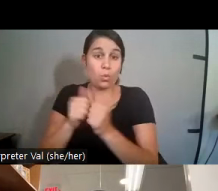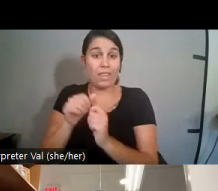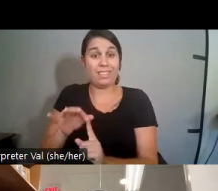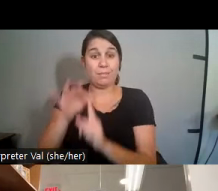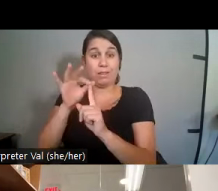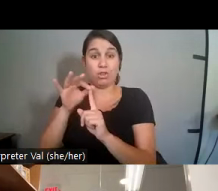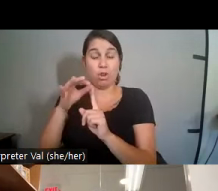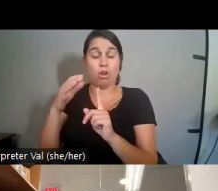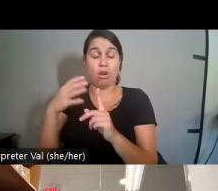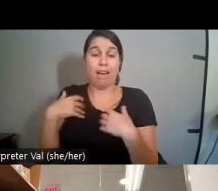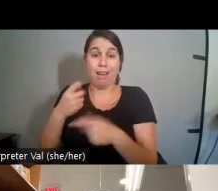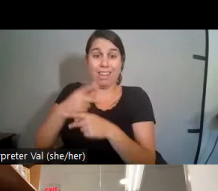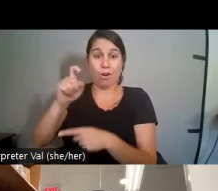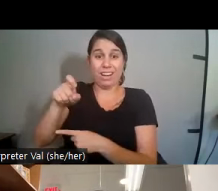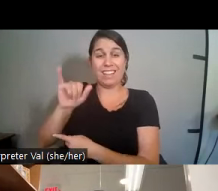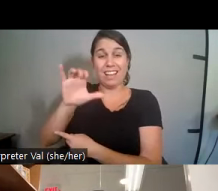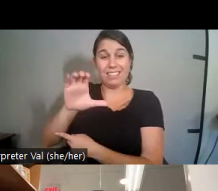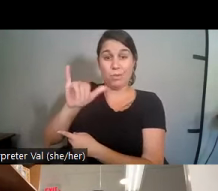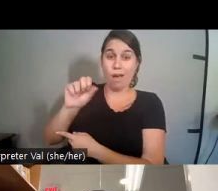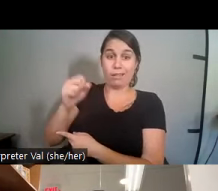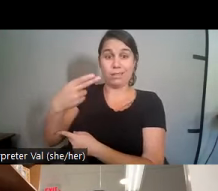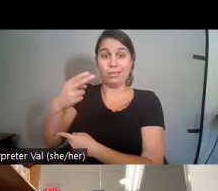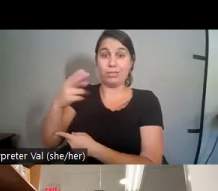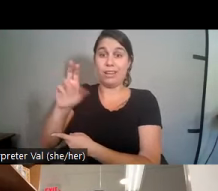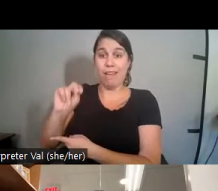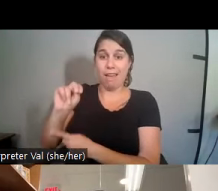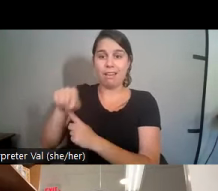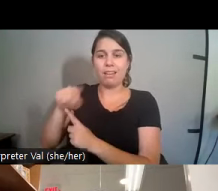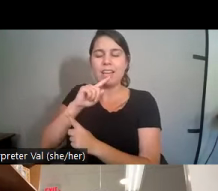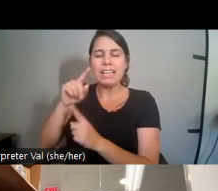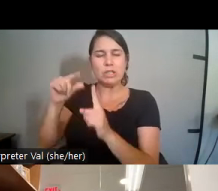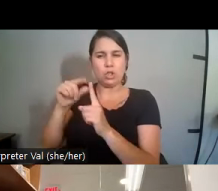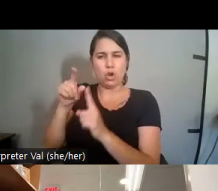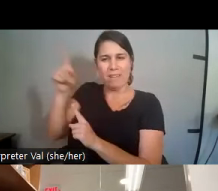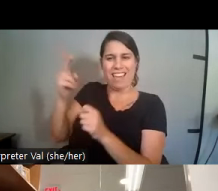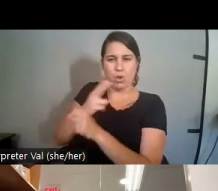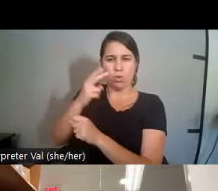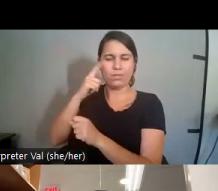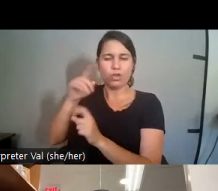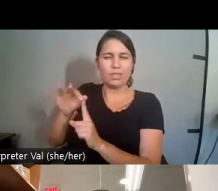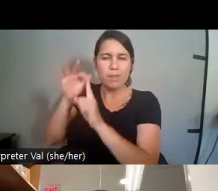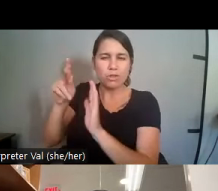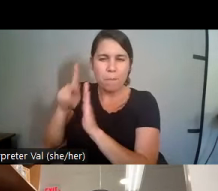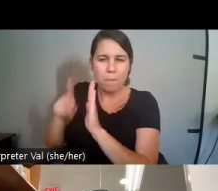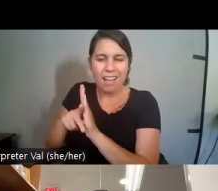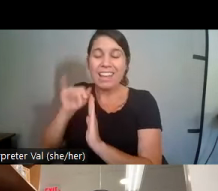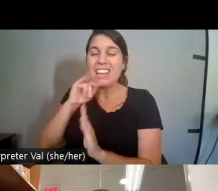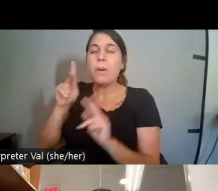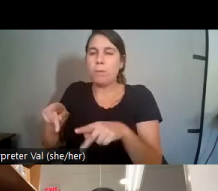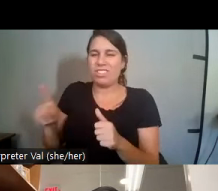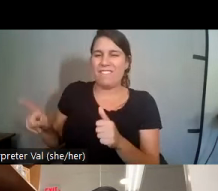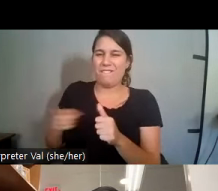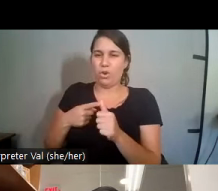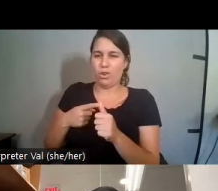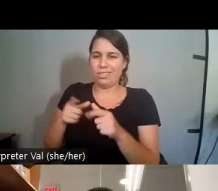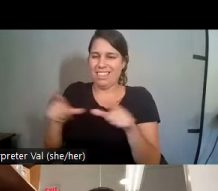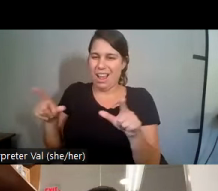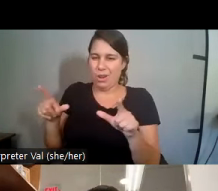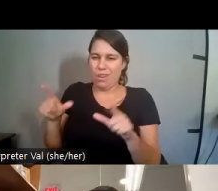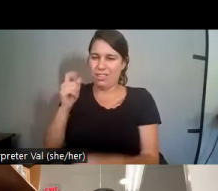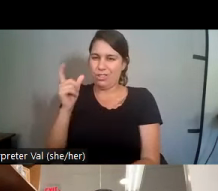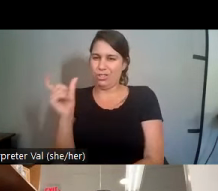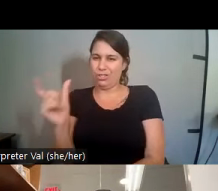used within federal policies. It is person first language, and you will see person